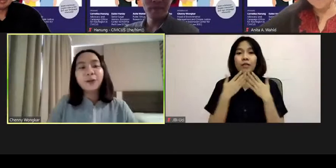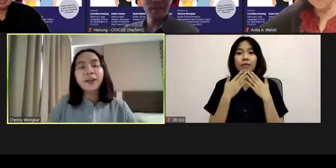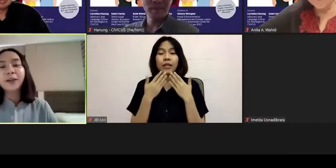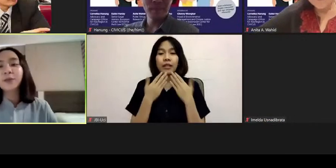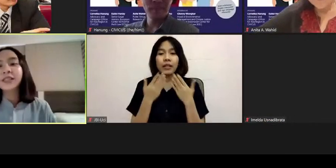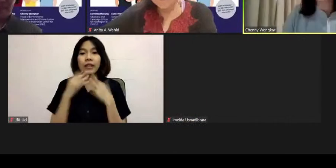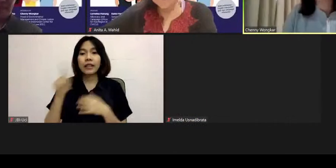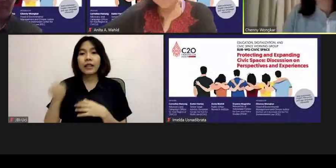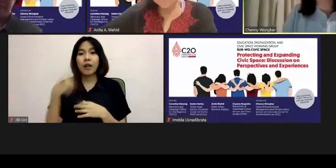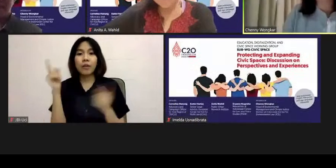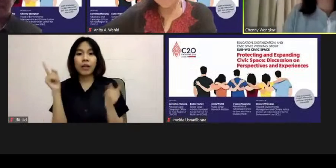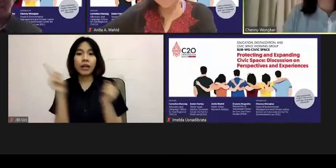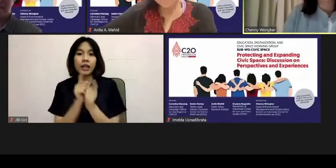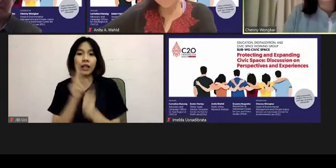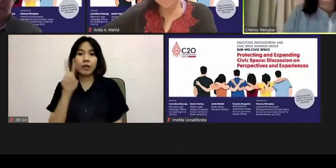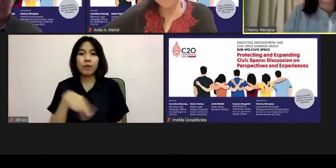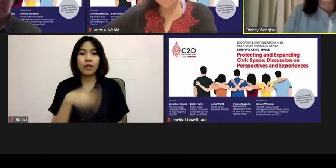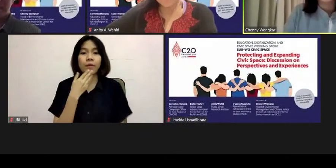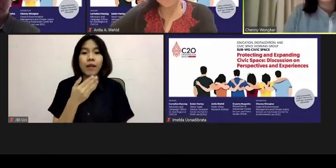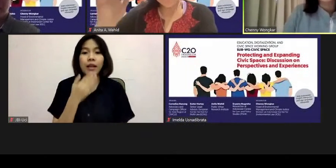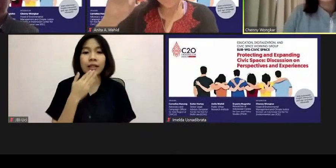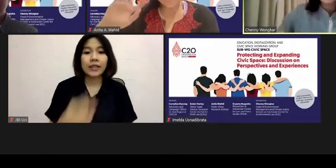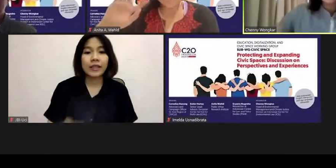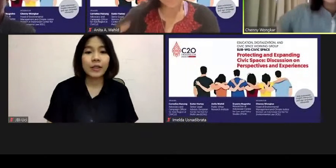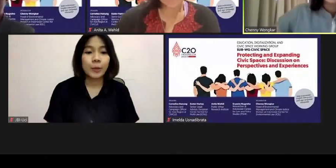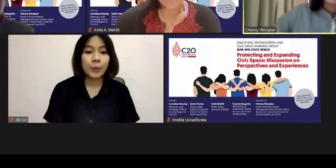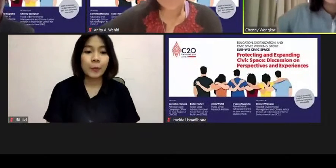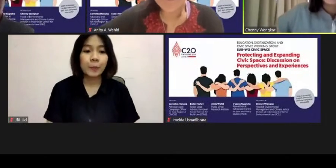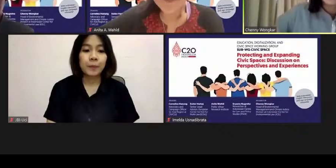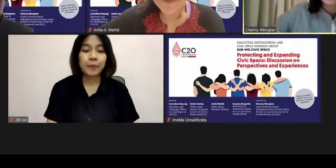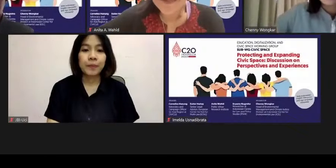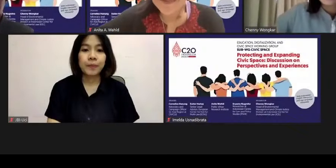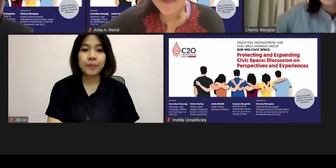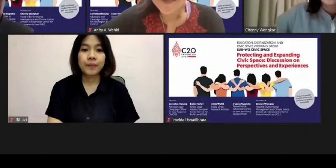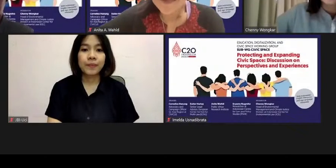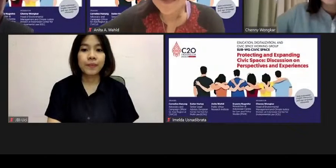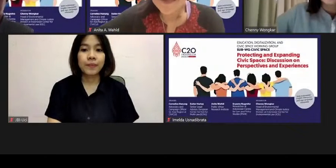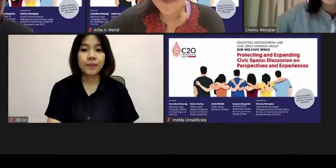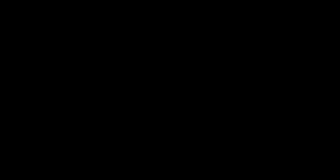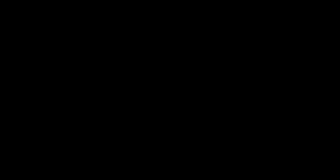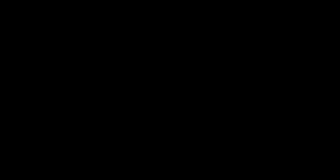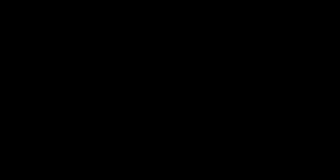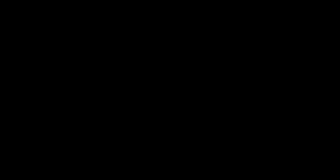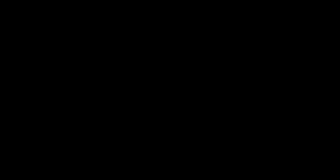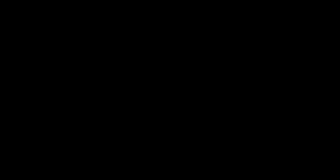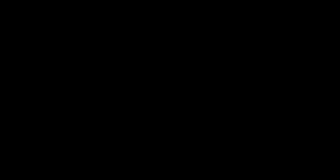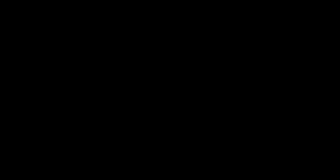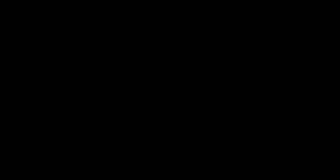Mas Hanung. Thank you, Mas Eri. Thank you, Kak Anita. Thank you, Kak Jenny. Thank you.